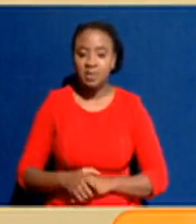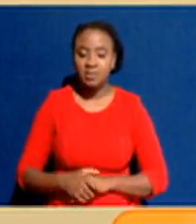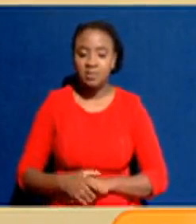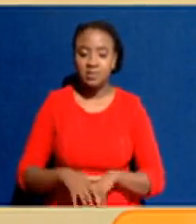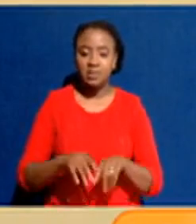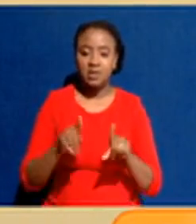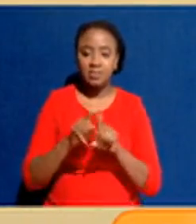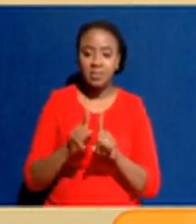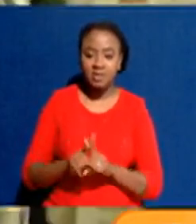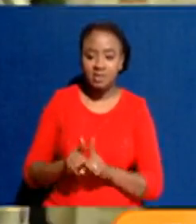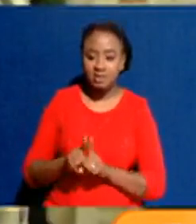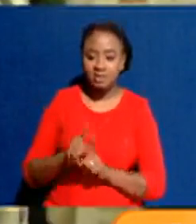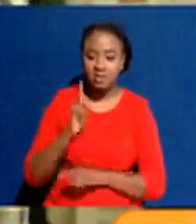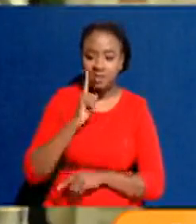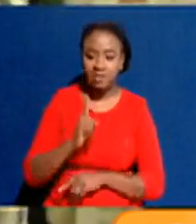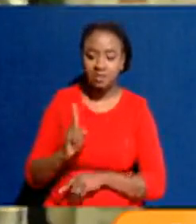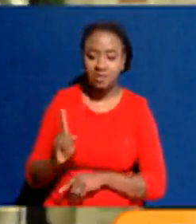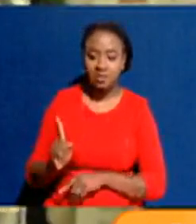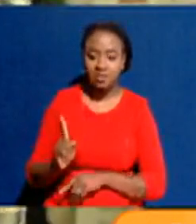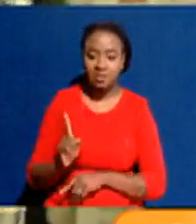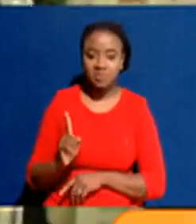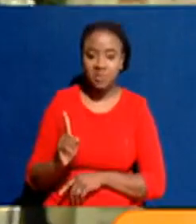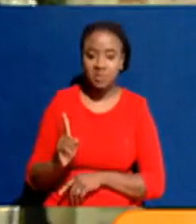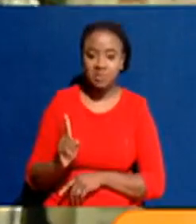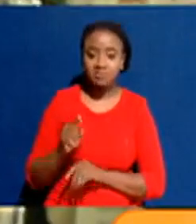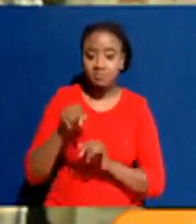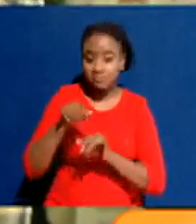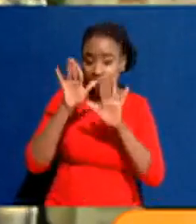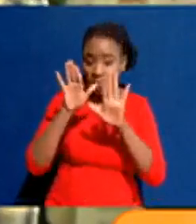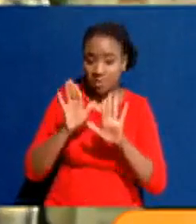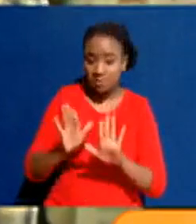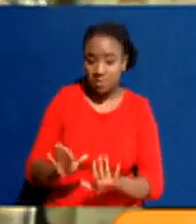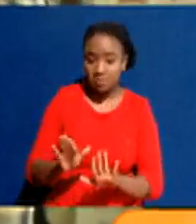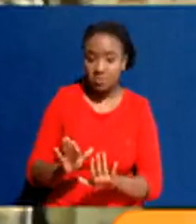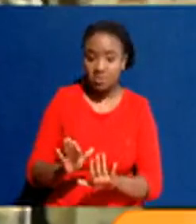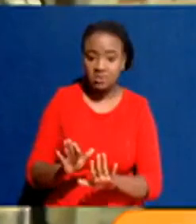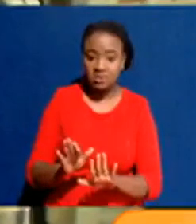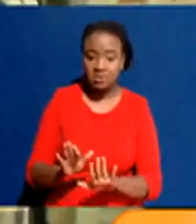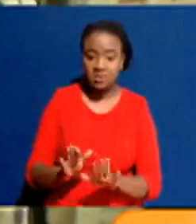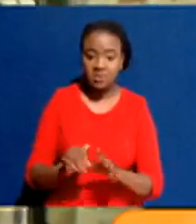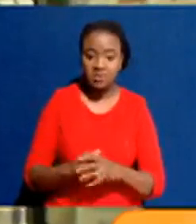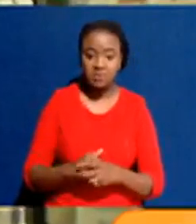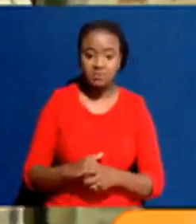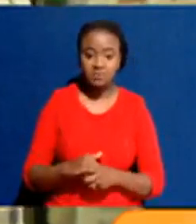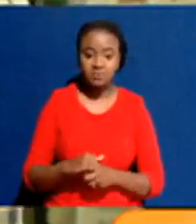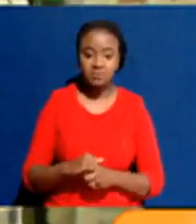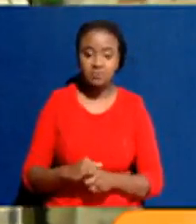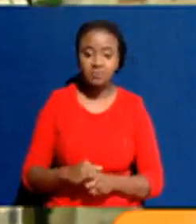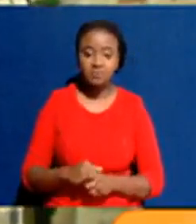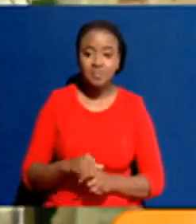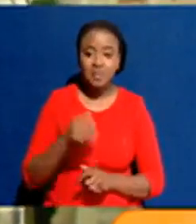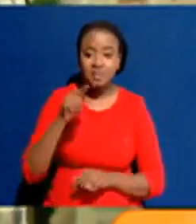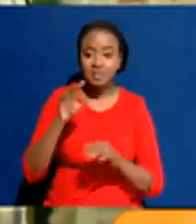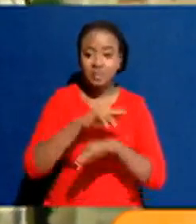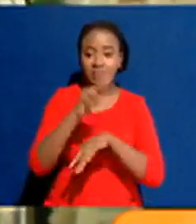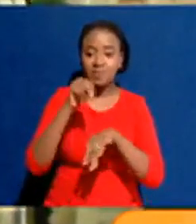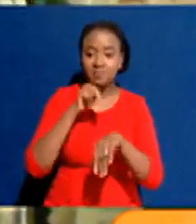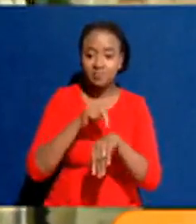crop. This conference is important to position cassava at a national